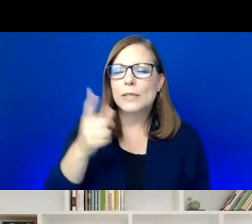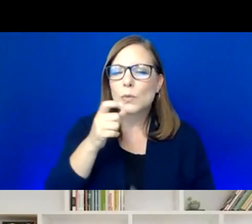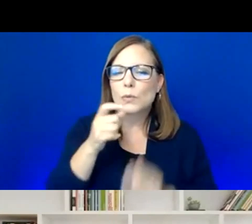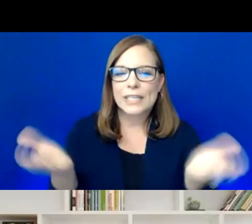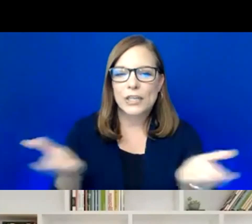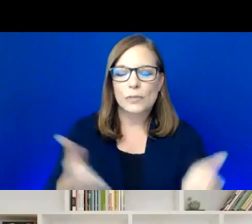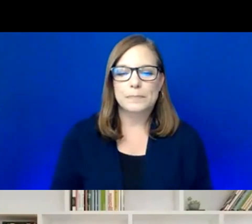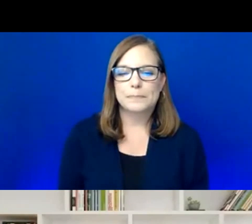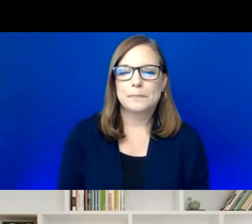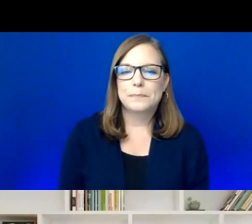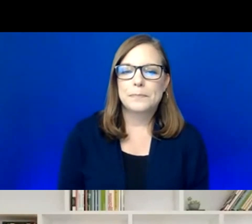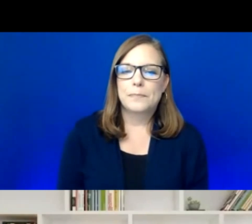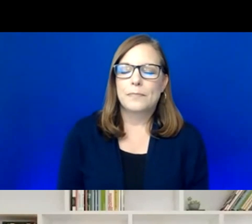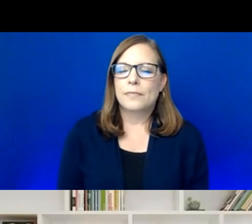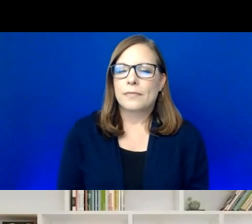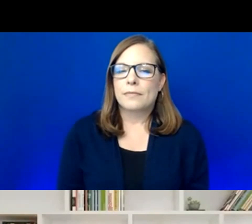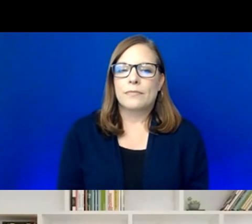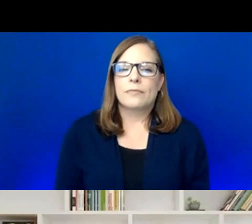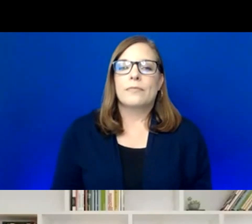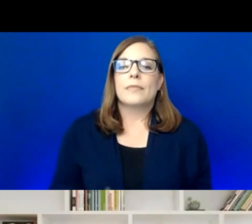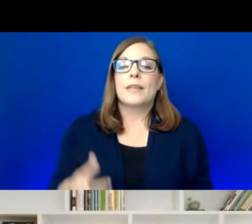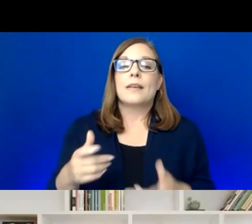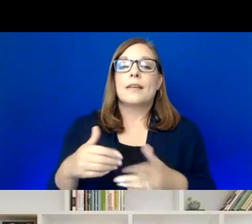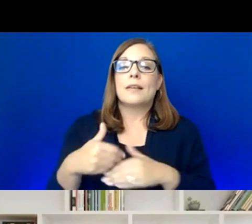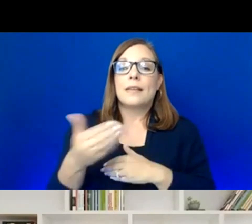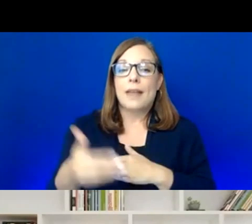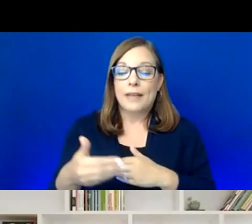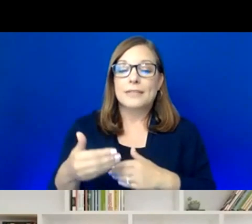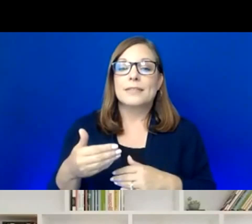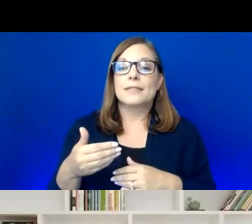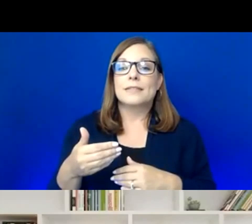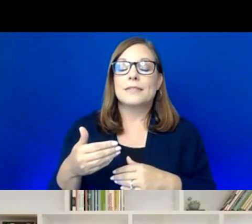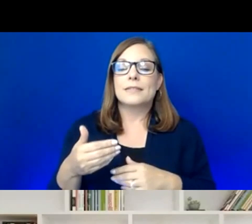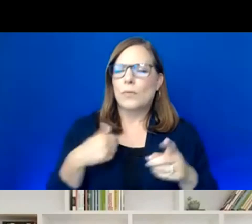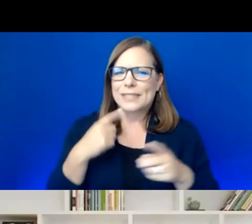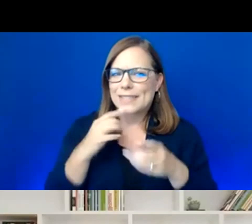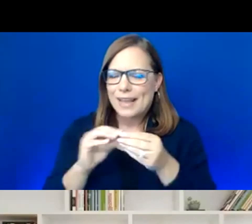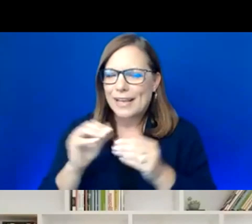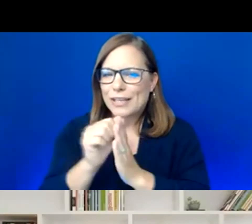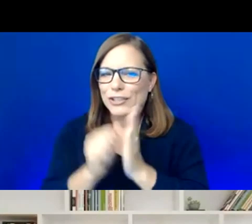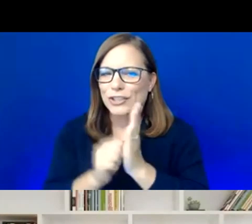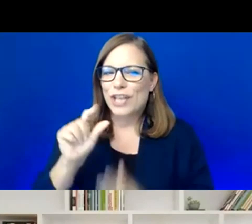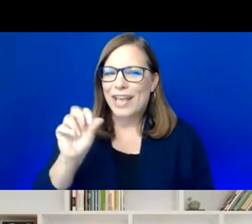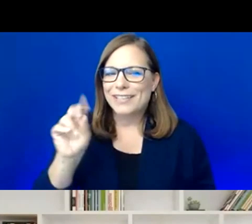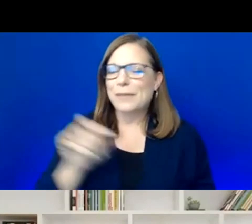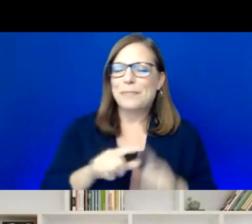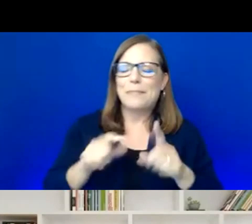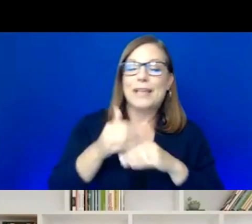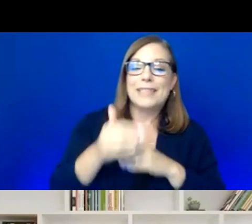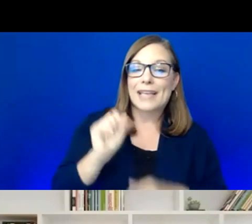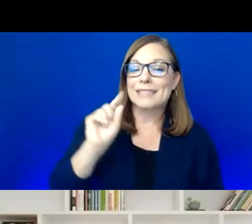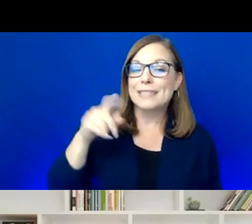So next I'll roll into our agenda. Next slide. Oh, sorry. Next steps. So what we're going to do with all of this information that we